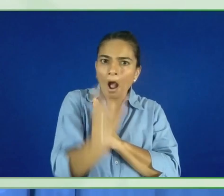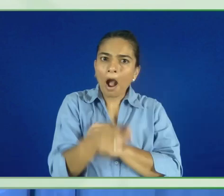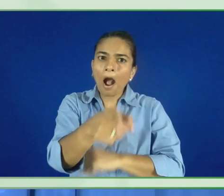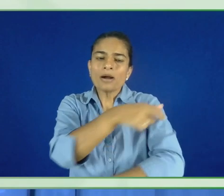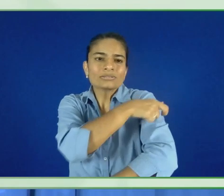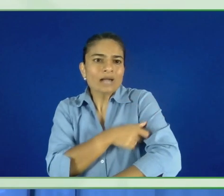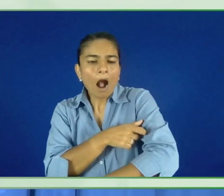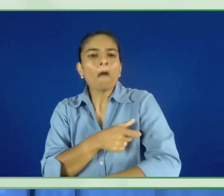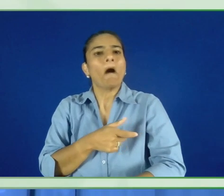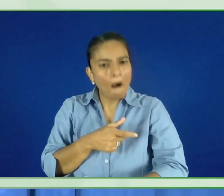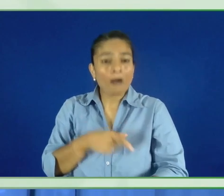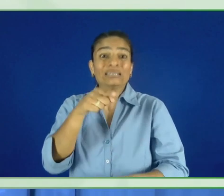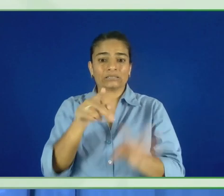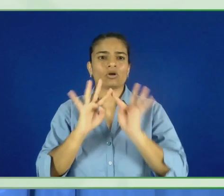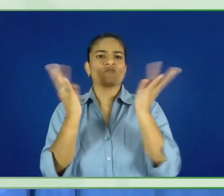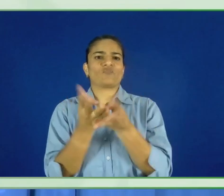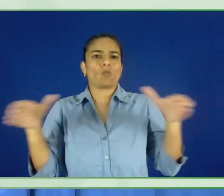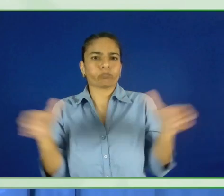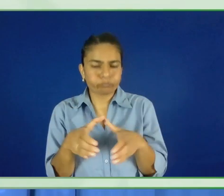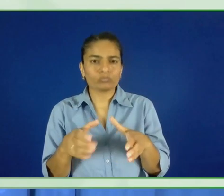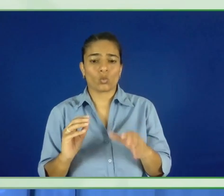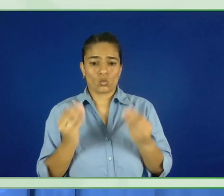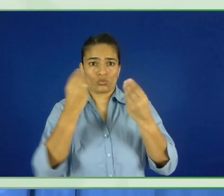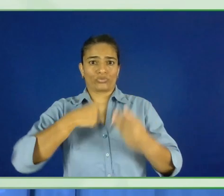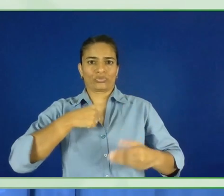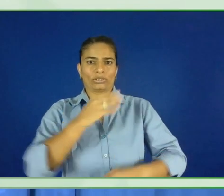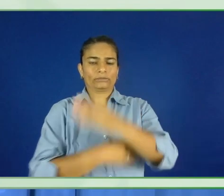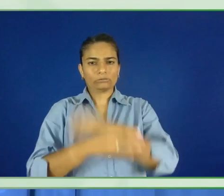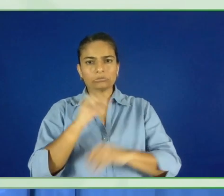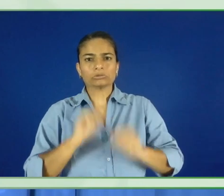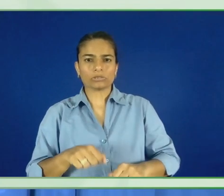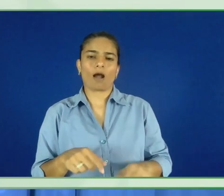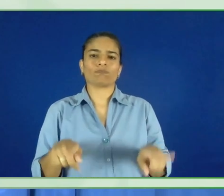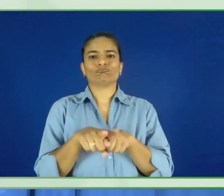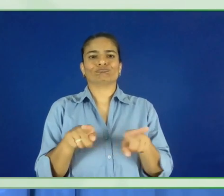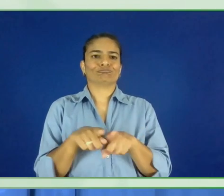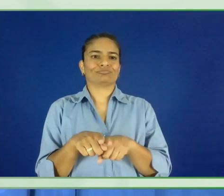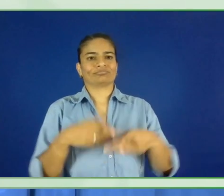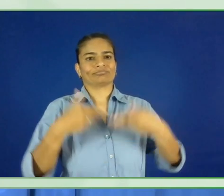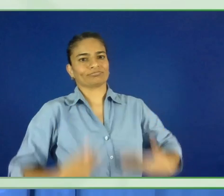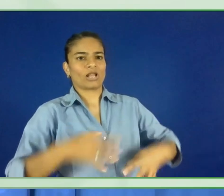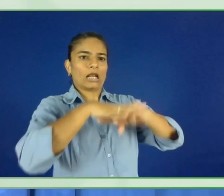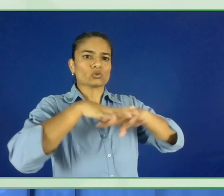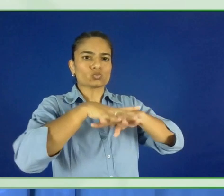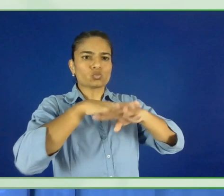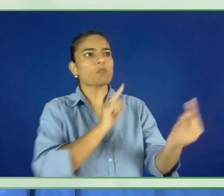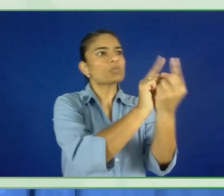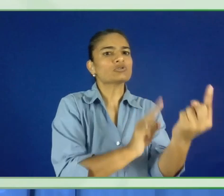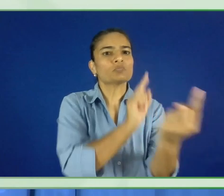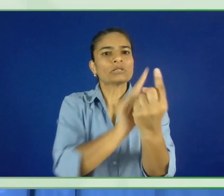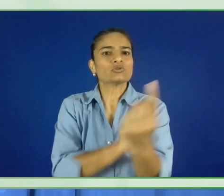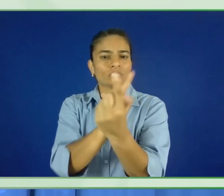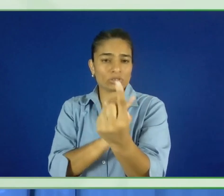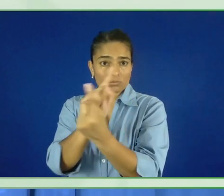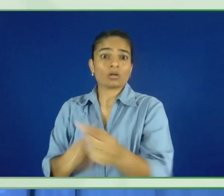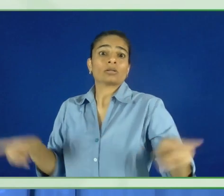the young person with disability to create their network and for the employers to find talents, because each of them, they